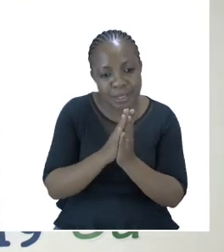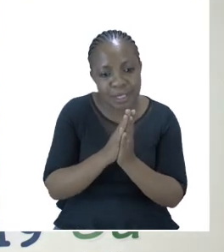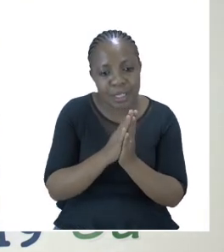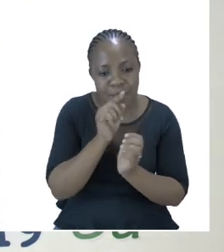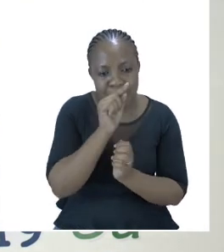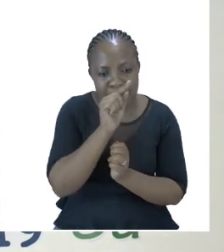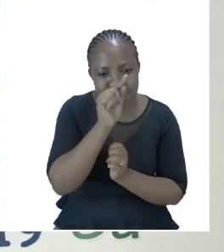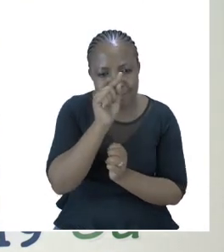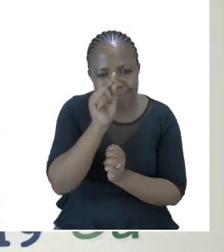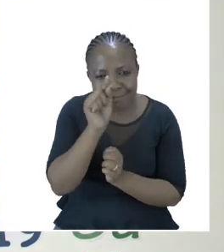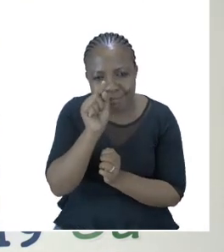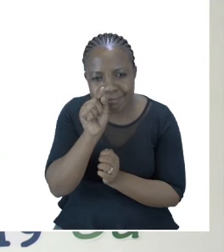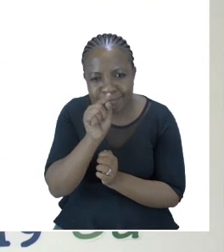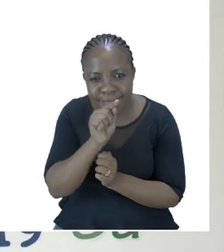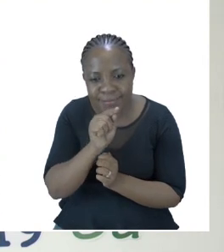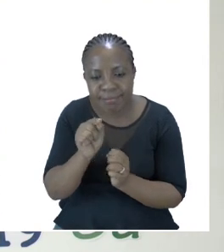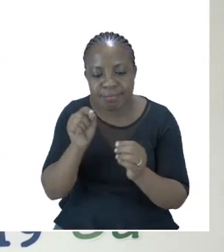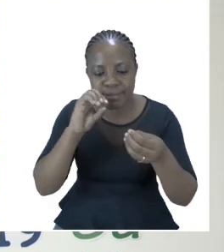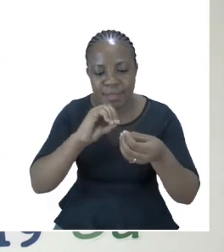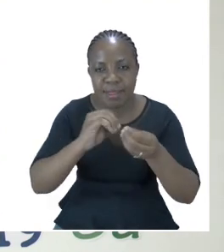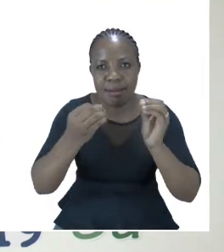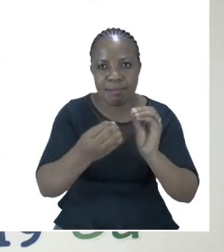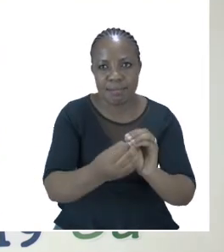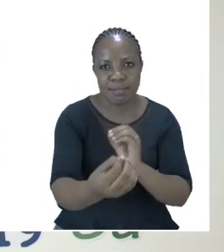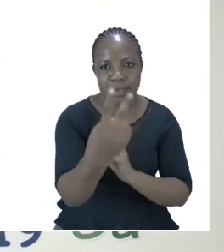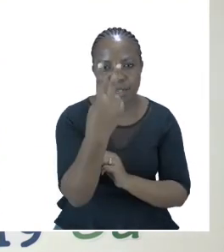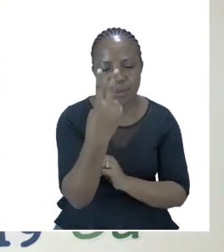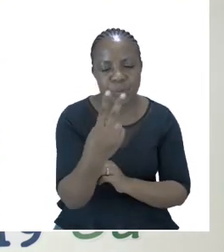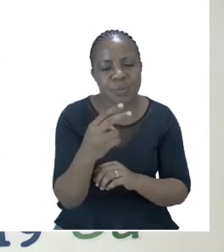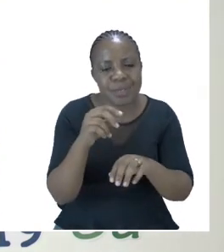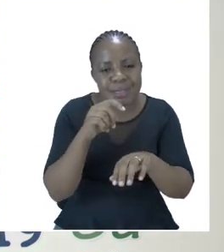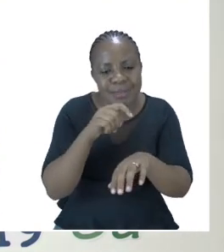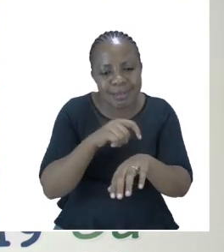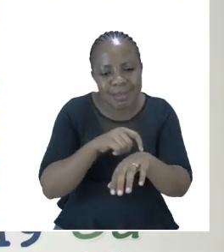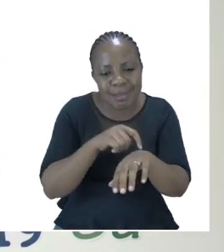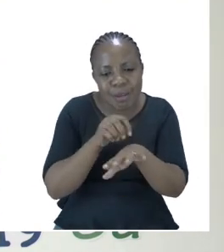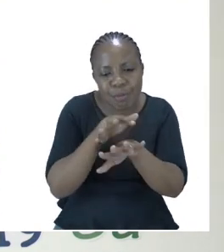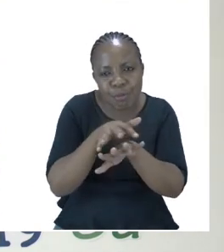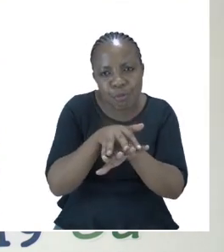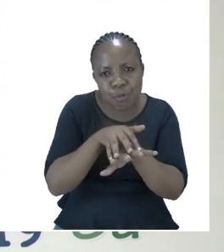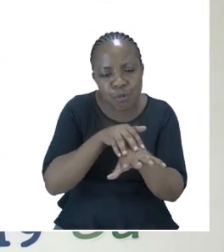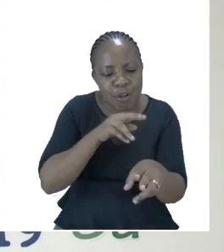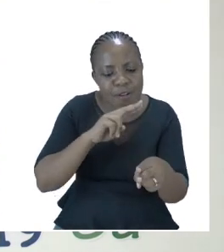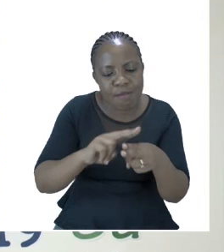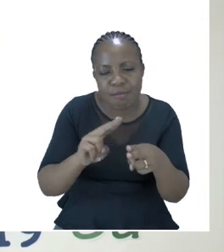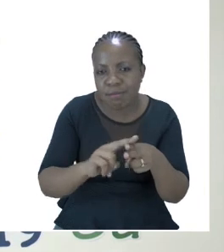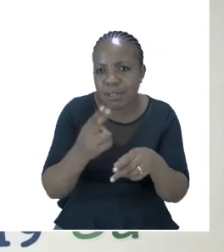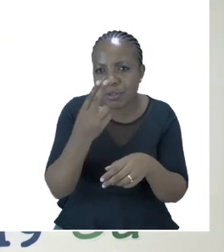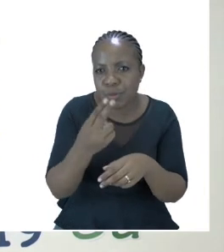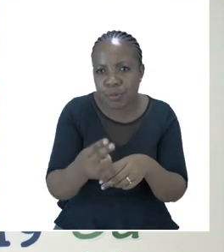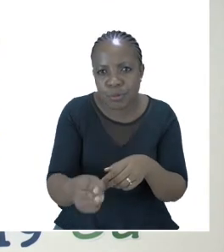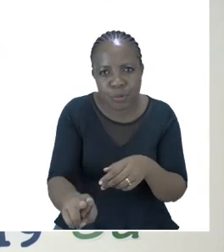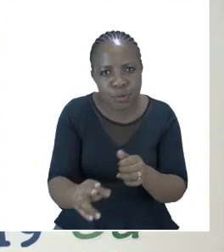time and make sure that your work is clear in your booklet. If you don't know how to draw the number